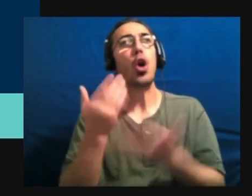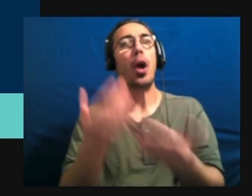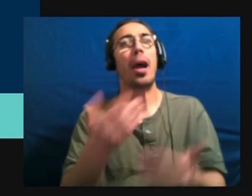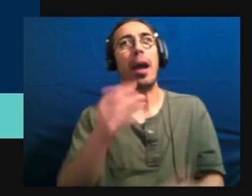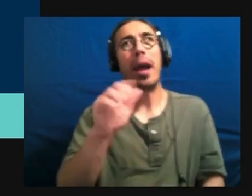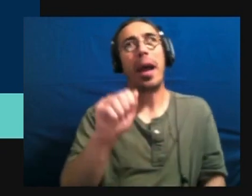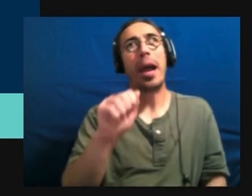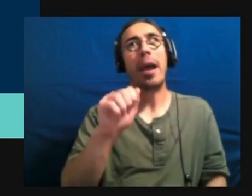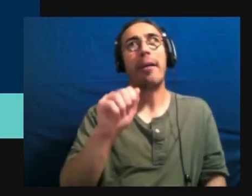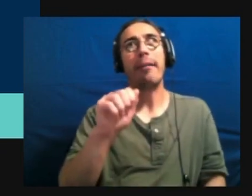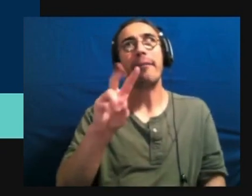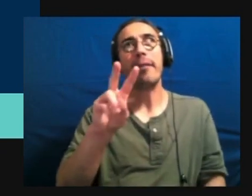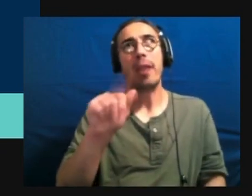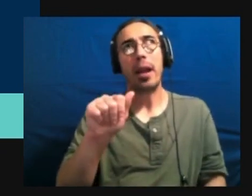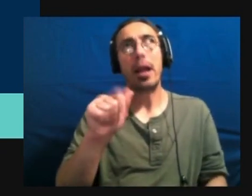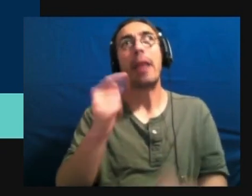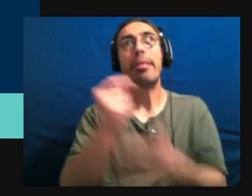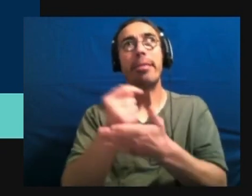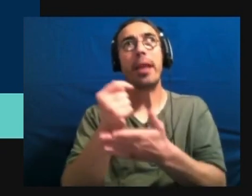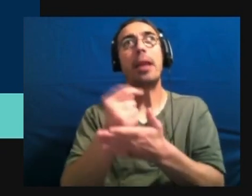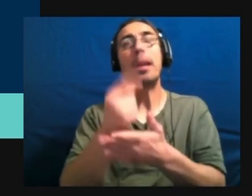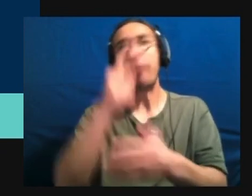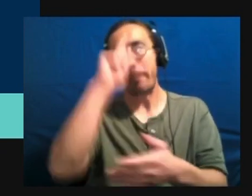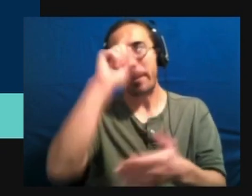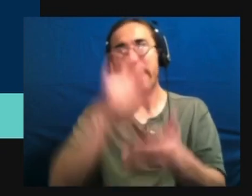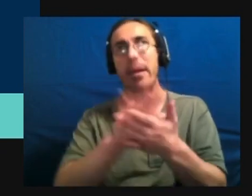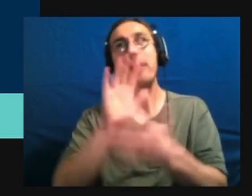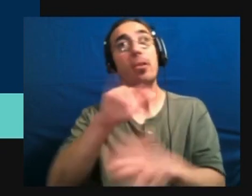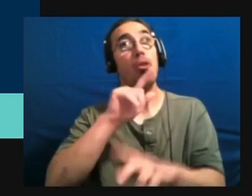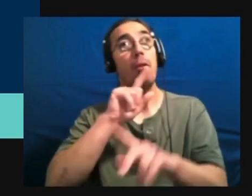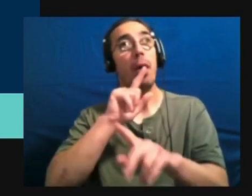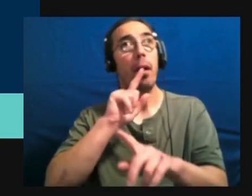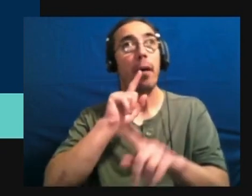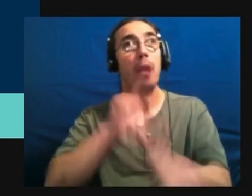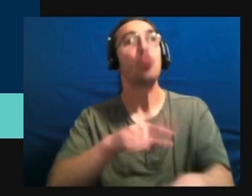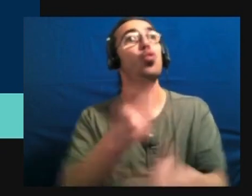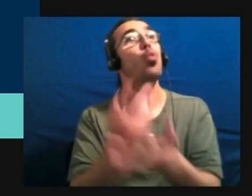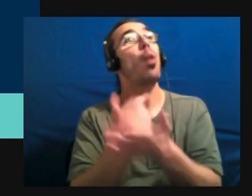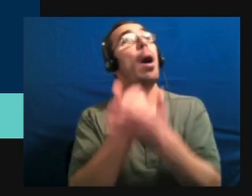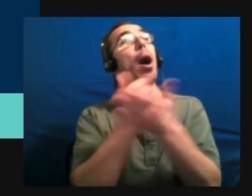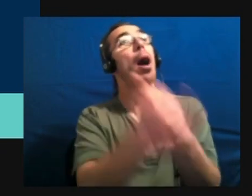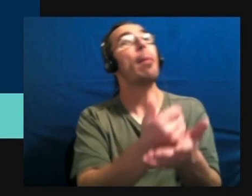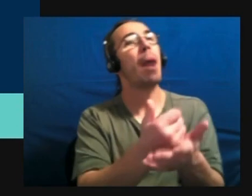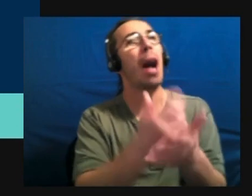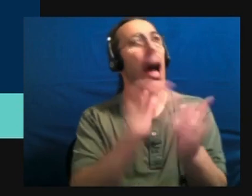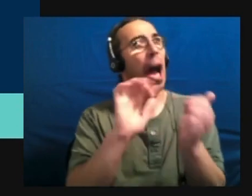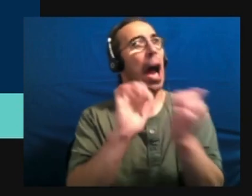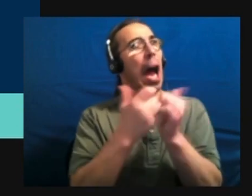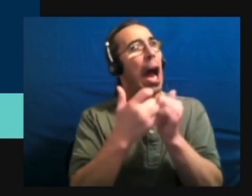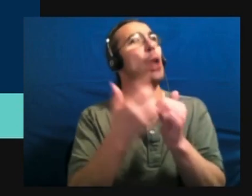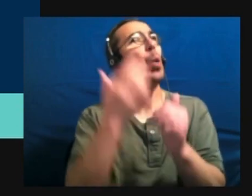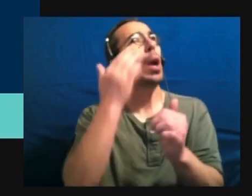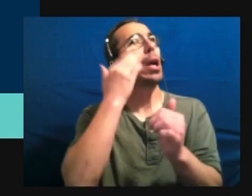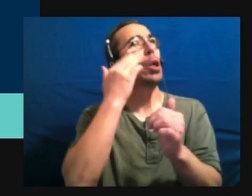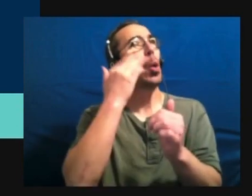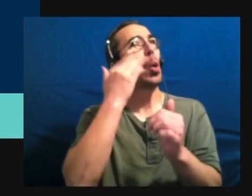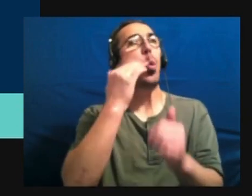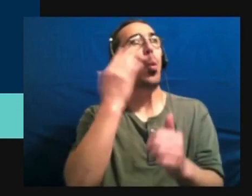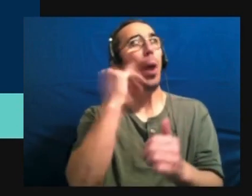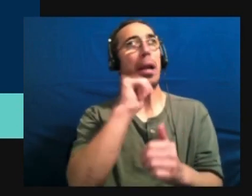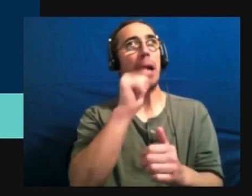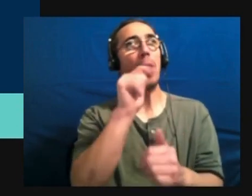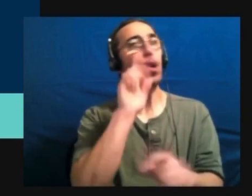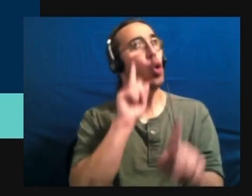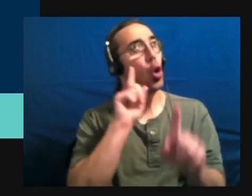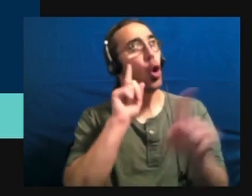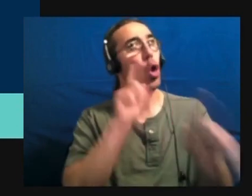that is the answer. How do I talk to families of newly diagnosed autistic children about why not to go